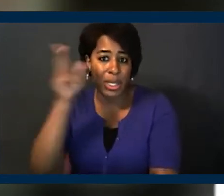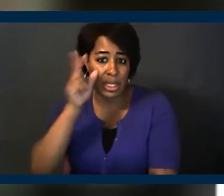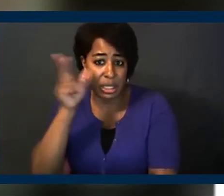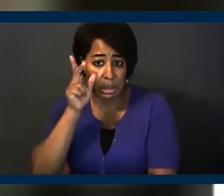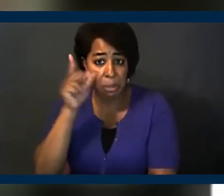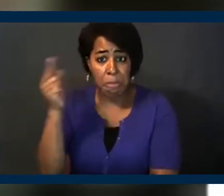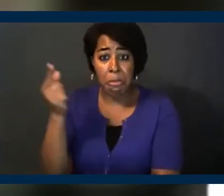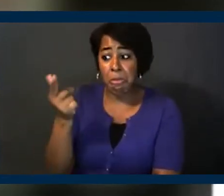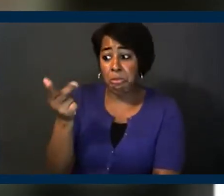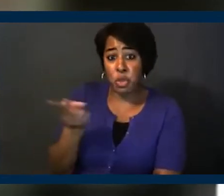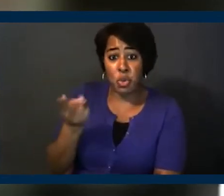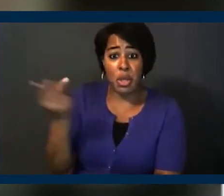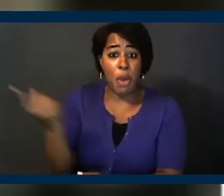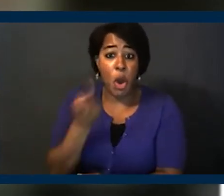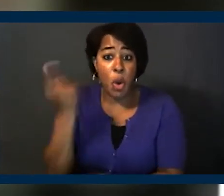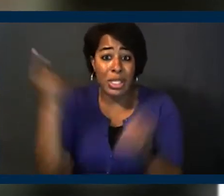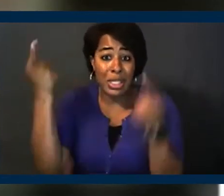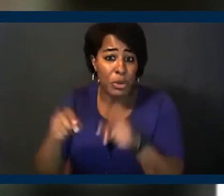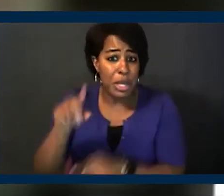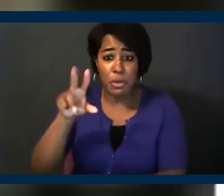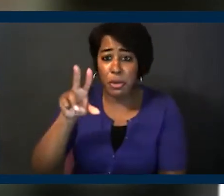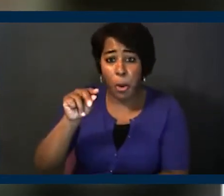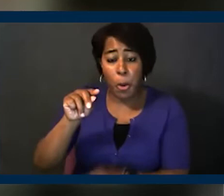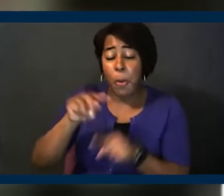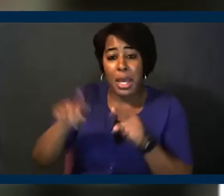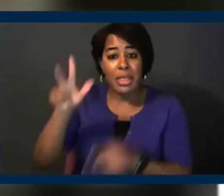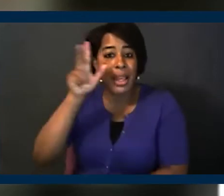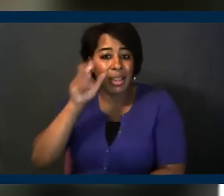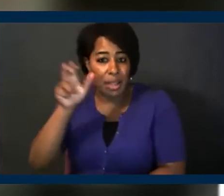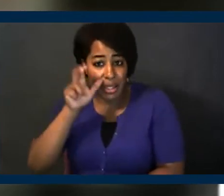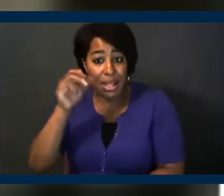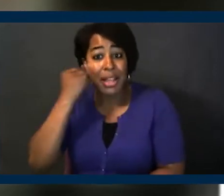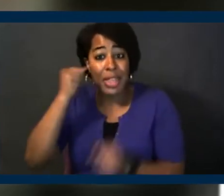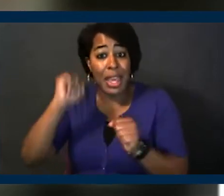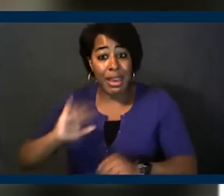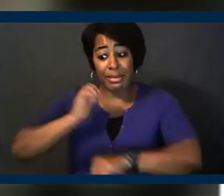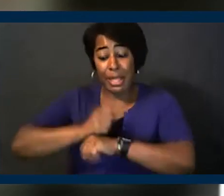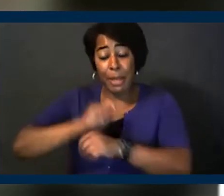will listen. And if they can make a change, they make that change. And that's important to me,